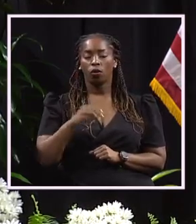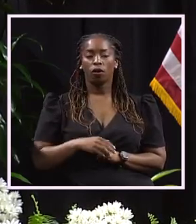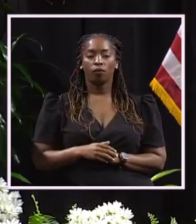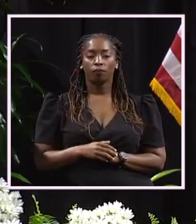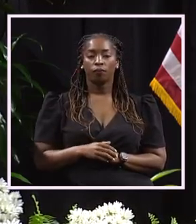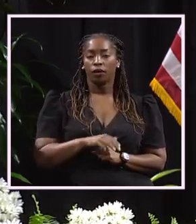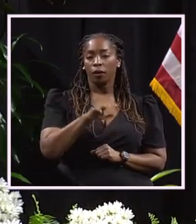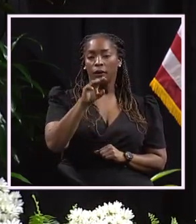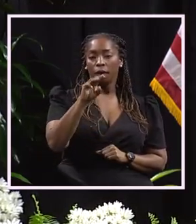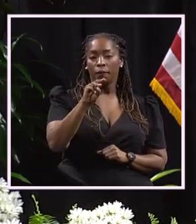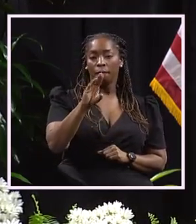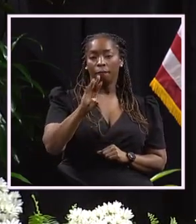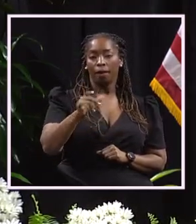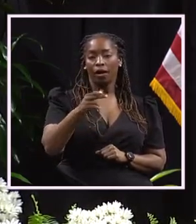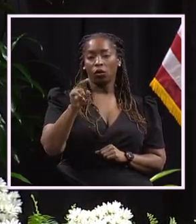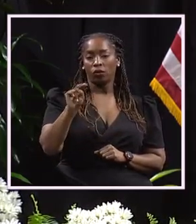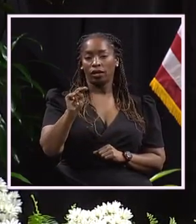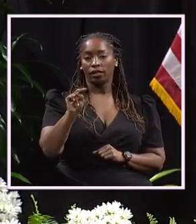Michael Nicholas